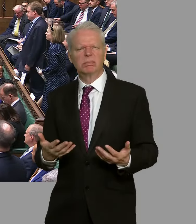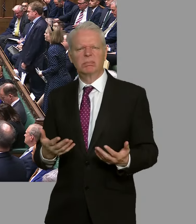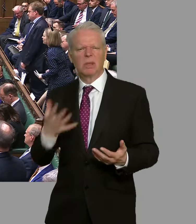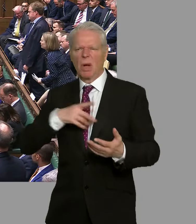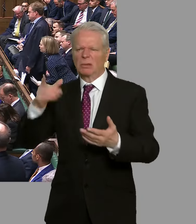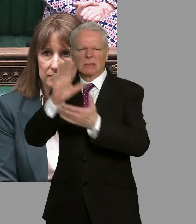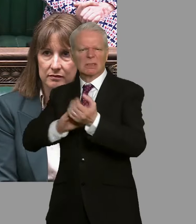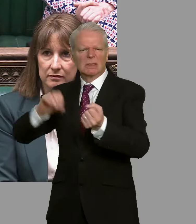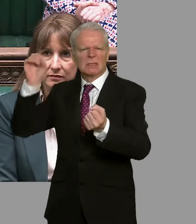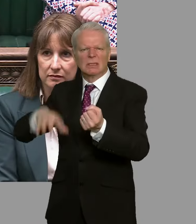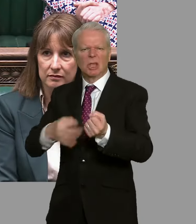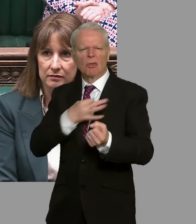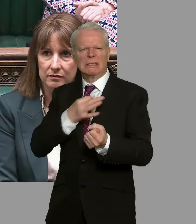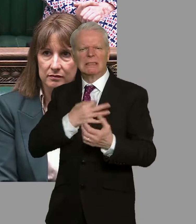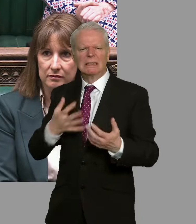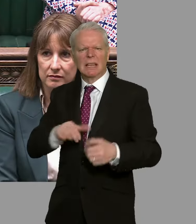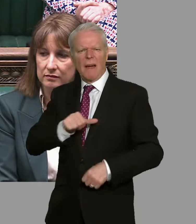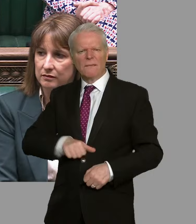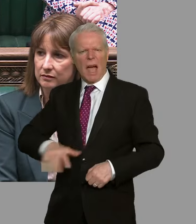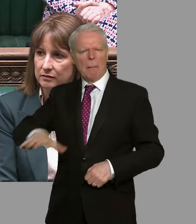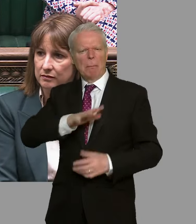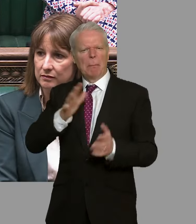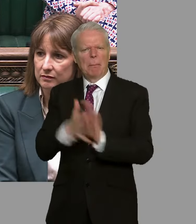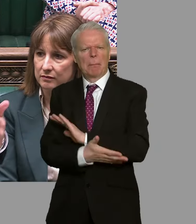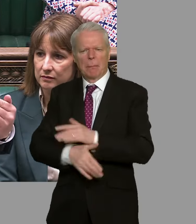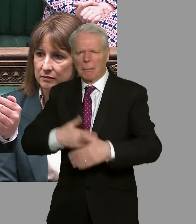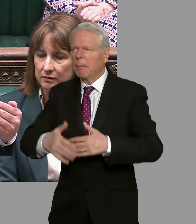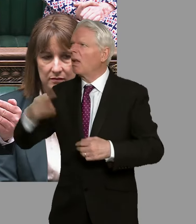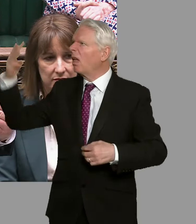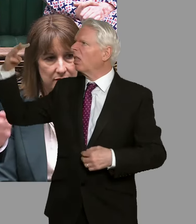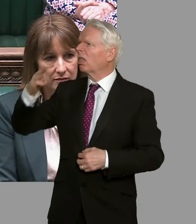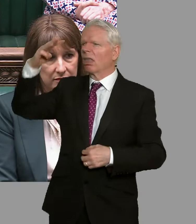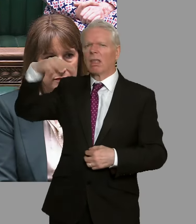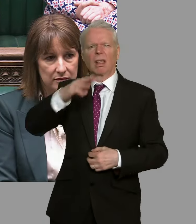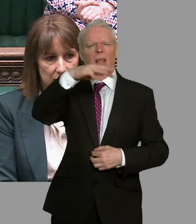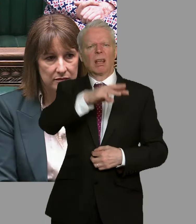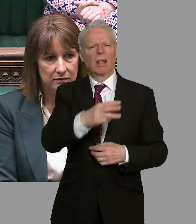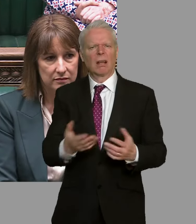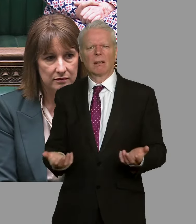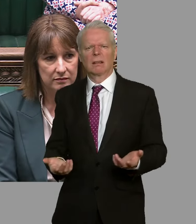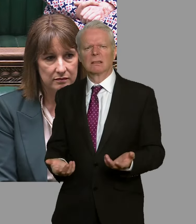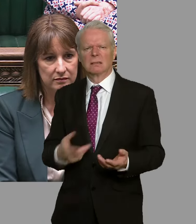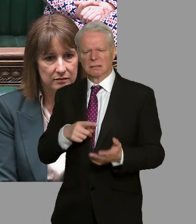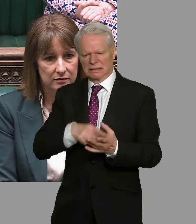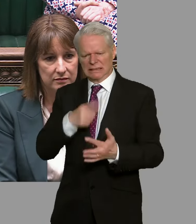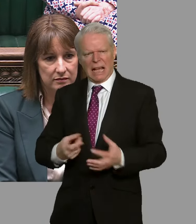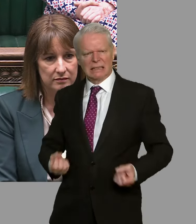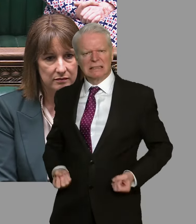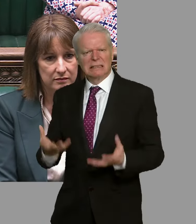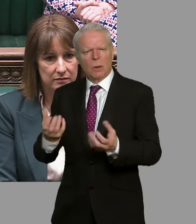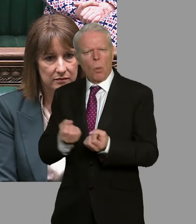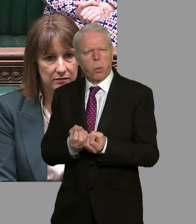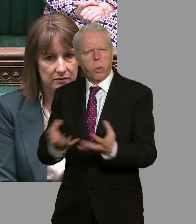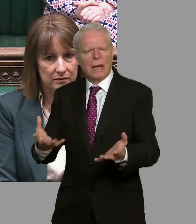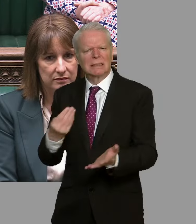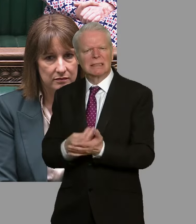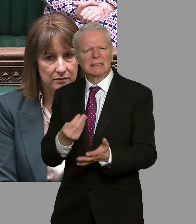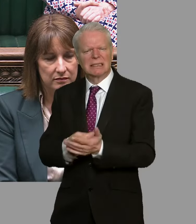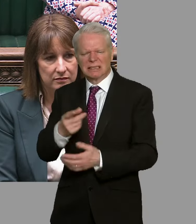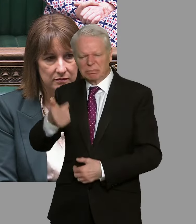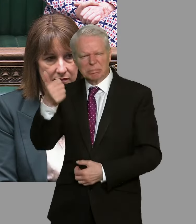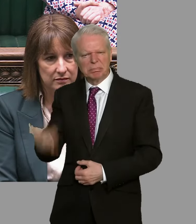ago, dealing with the climate challenge was a shared endeavour across this House. And it's yet further evidence of